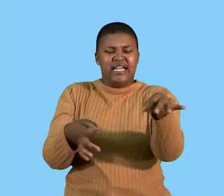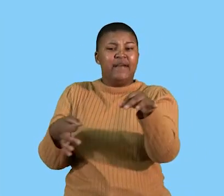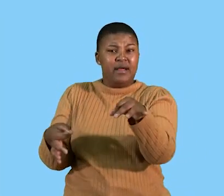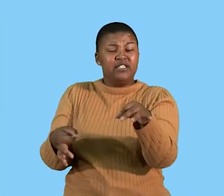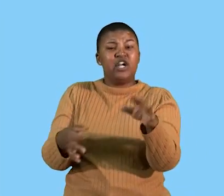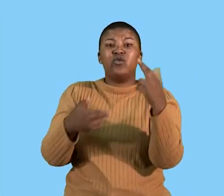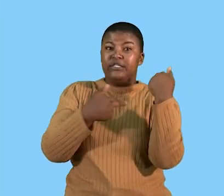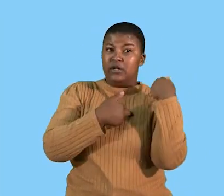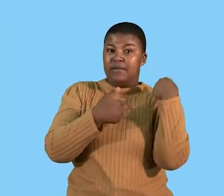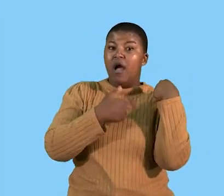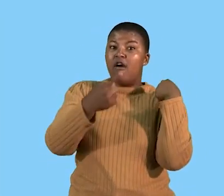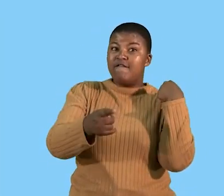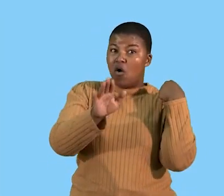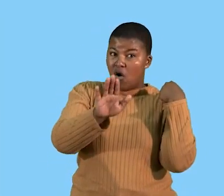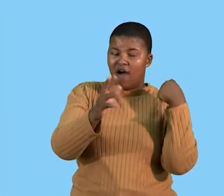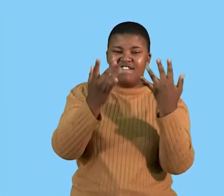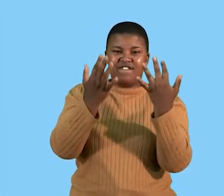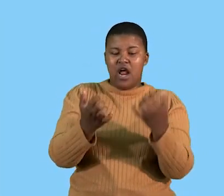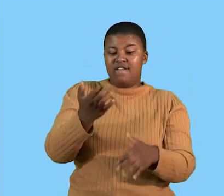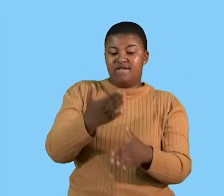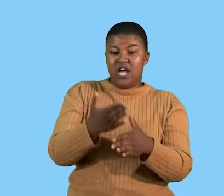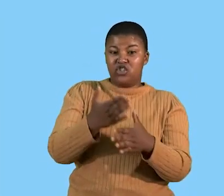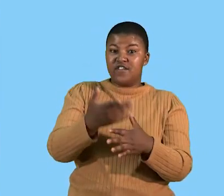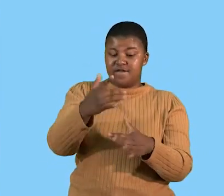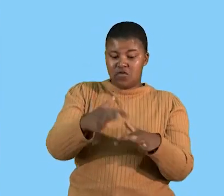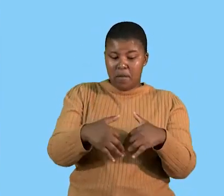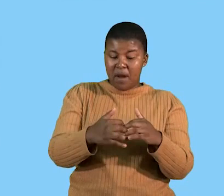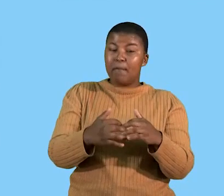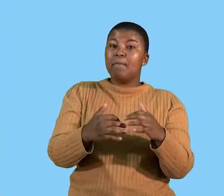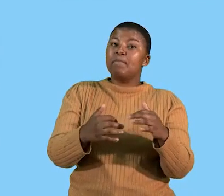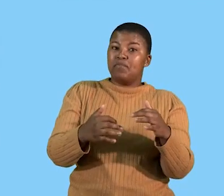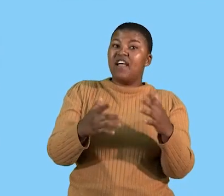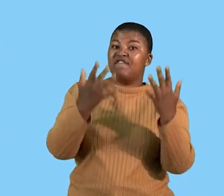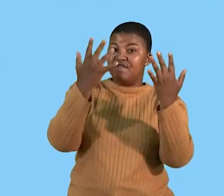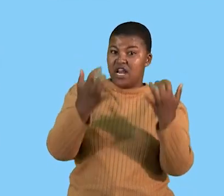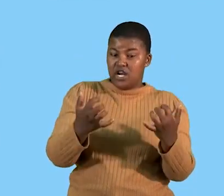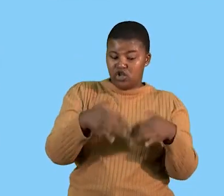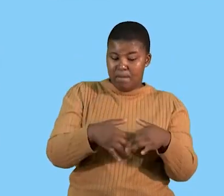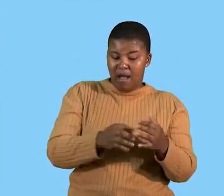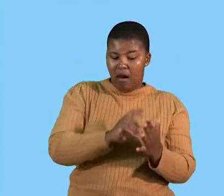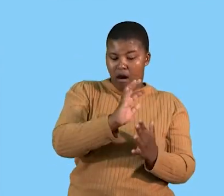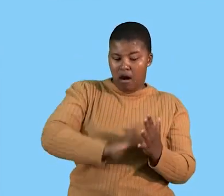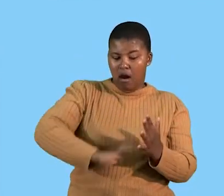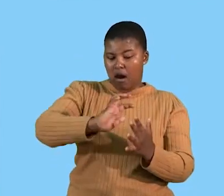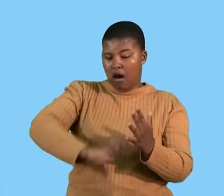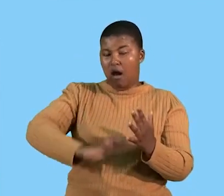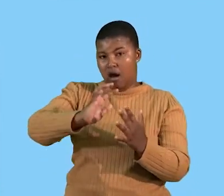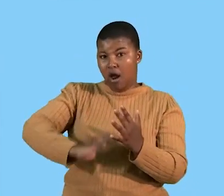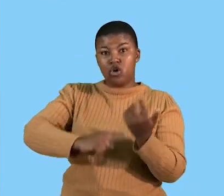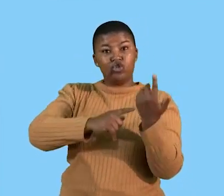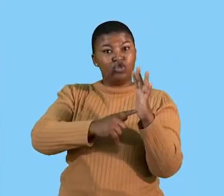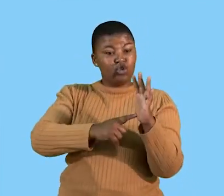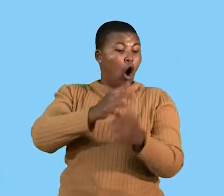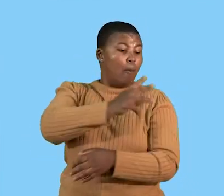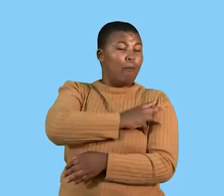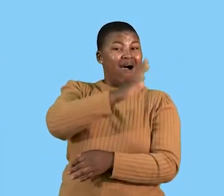financial function to make financial statements, to set up rather financial statements that shows